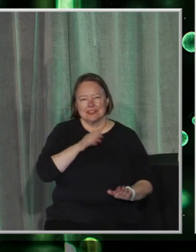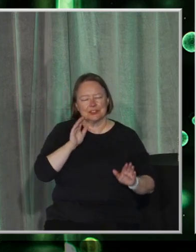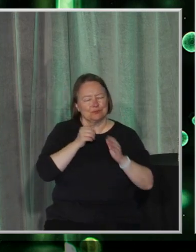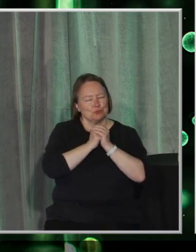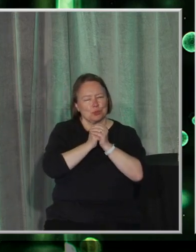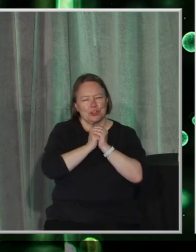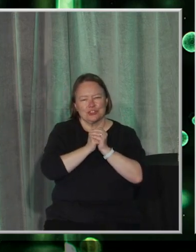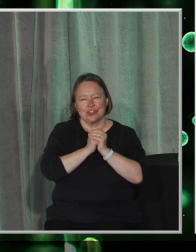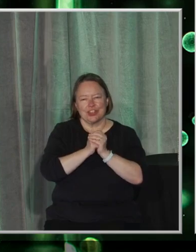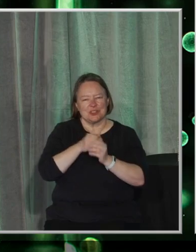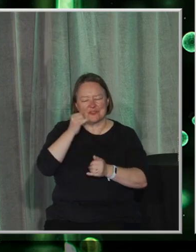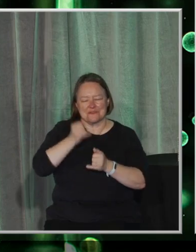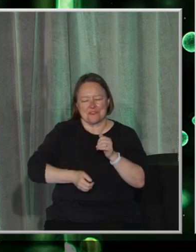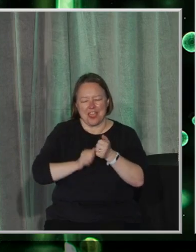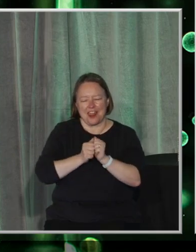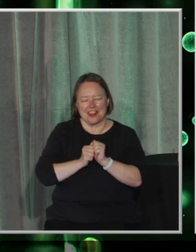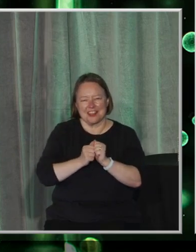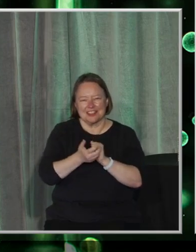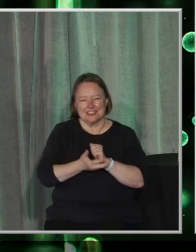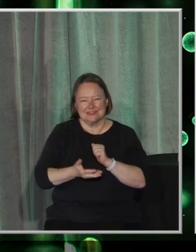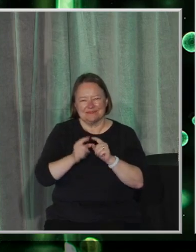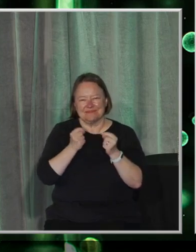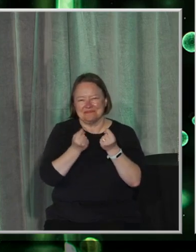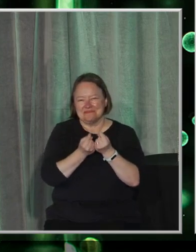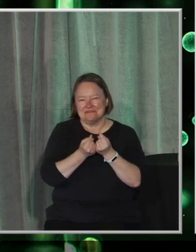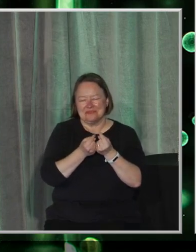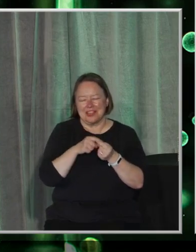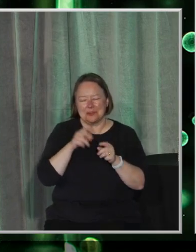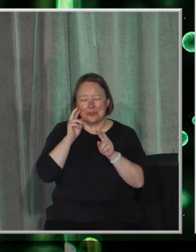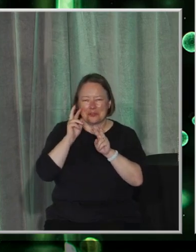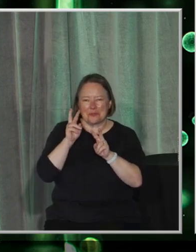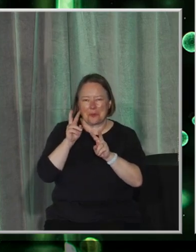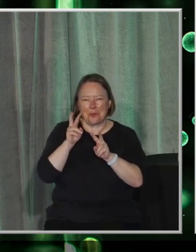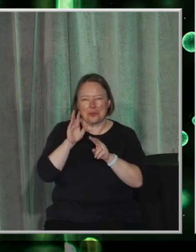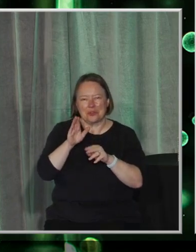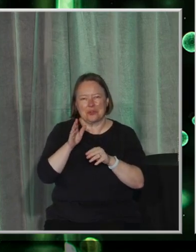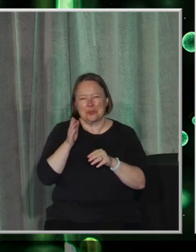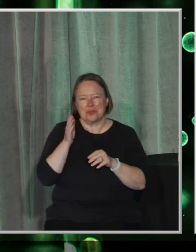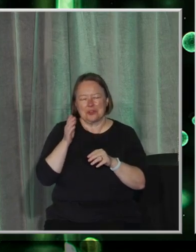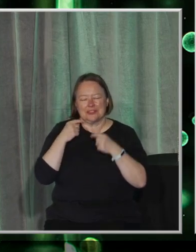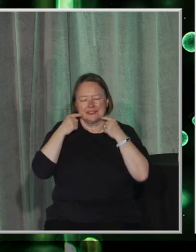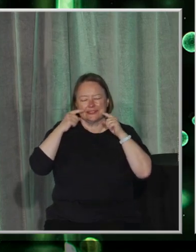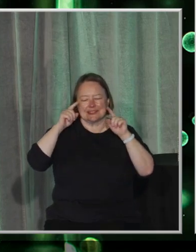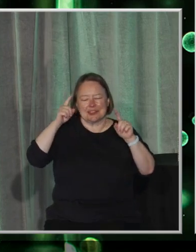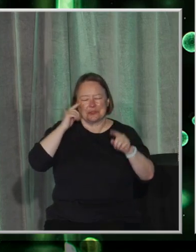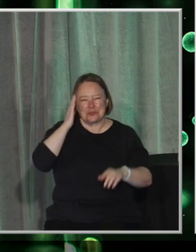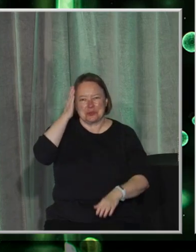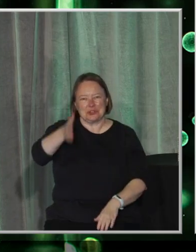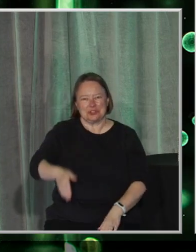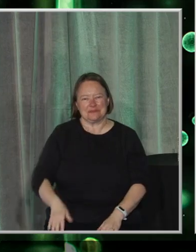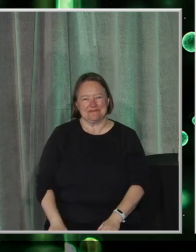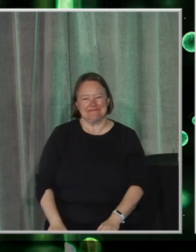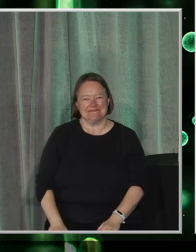Congratulations for being on the finalist. And we look forward to your success in the future.